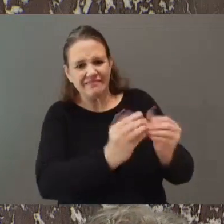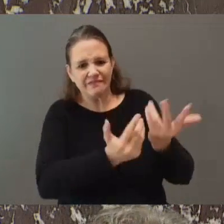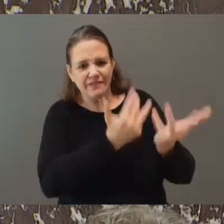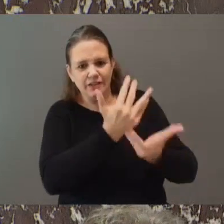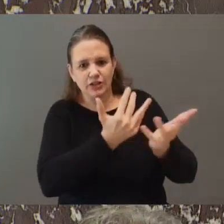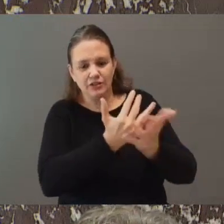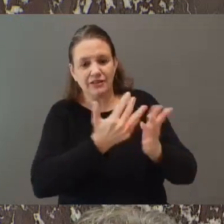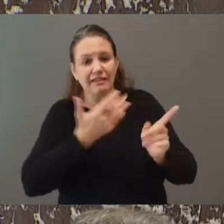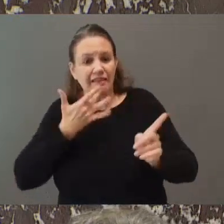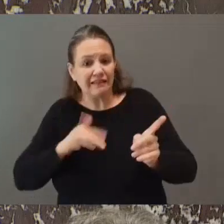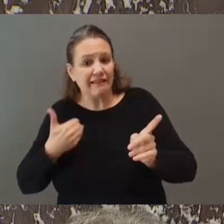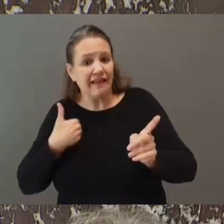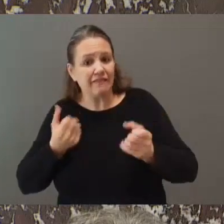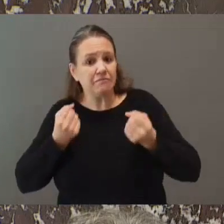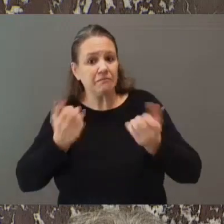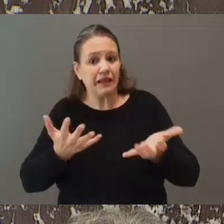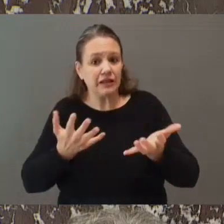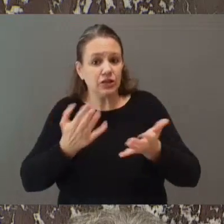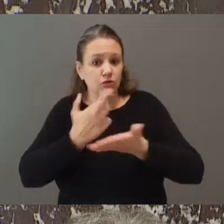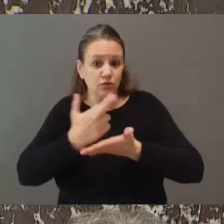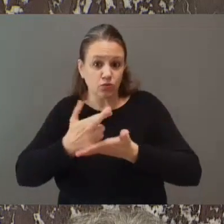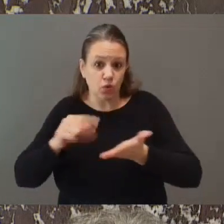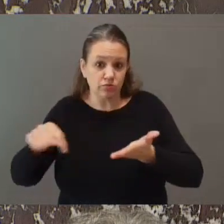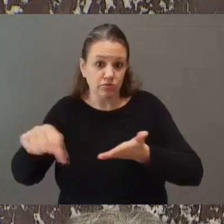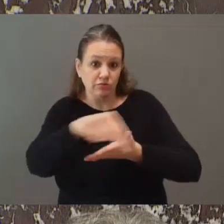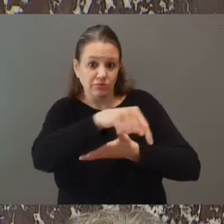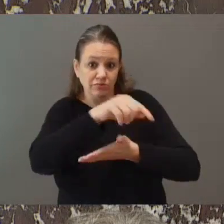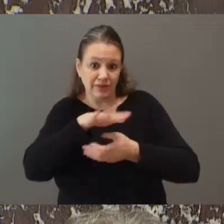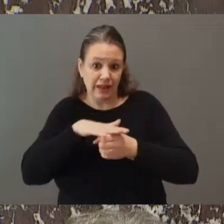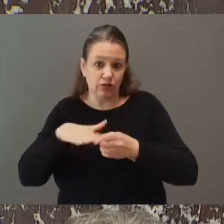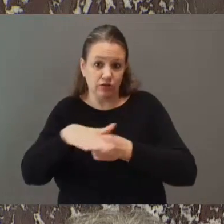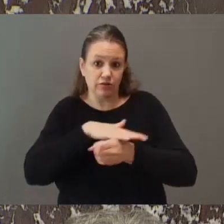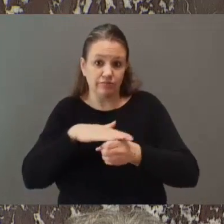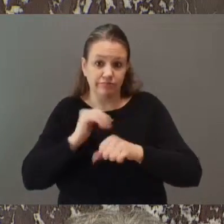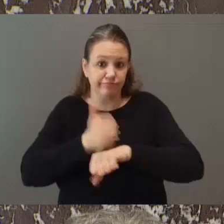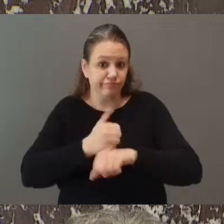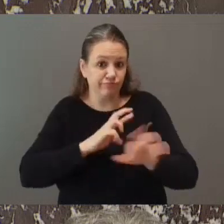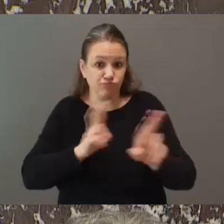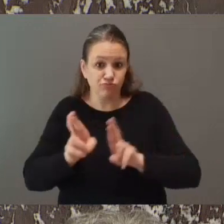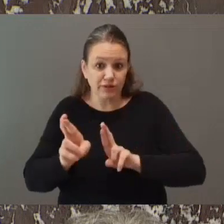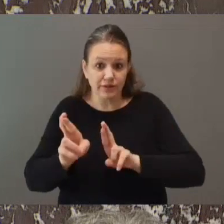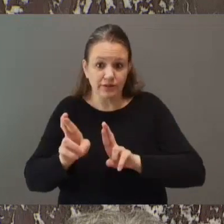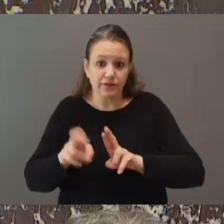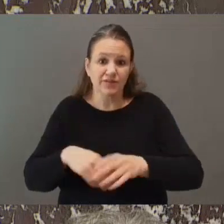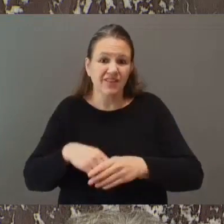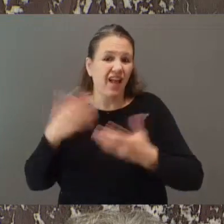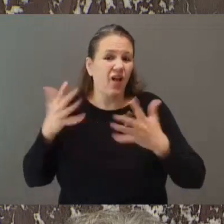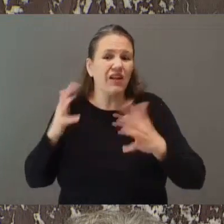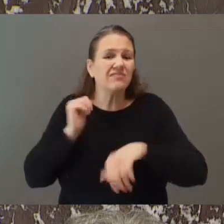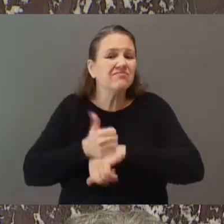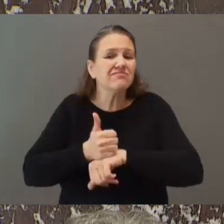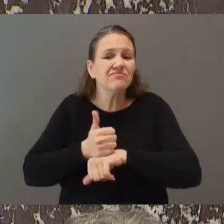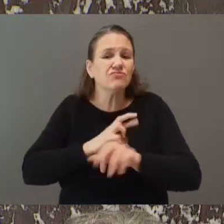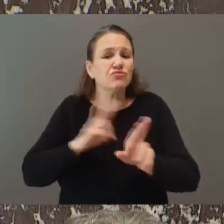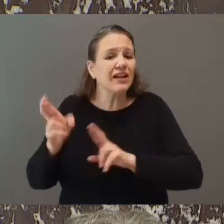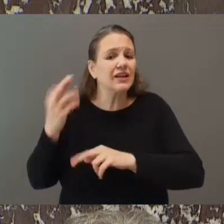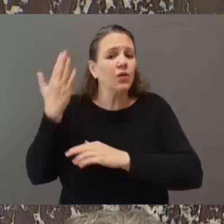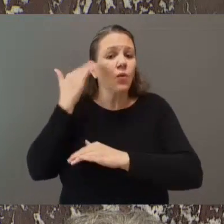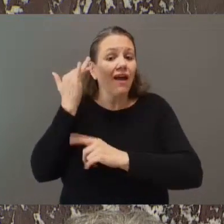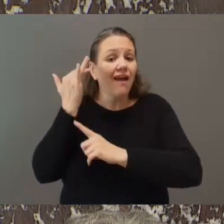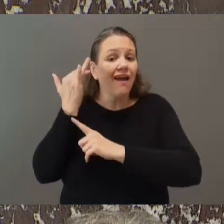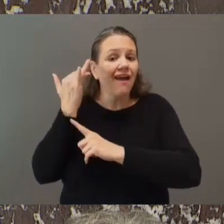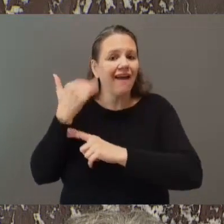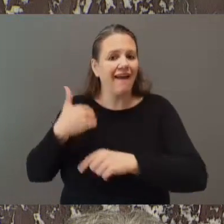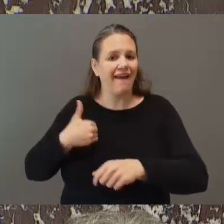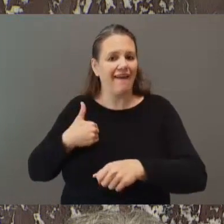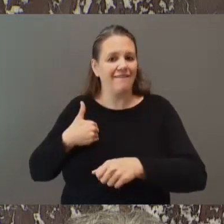in the year. Largely, they were staging up because of the holdover fires up north. The Parker Lake fire was